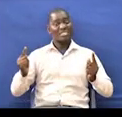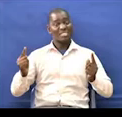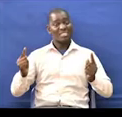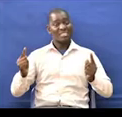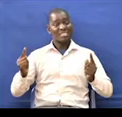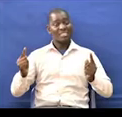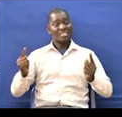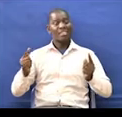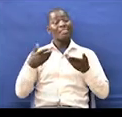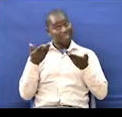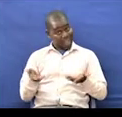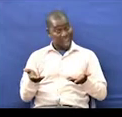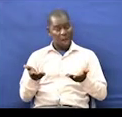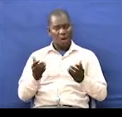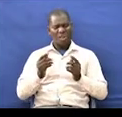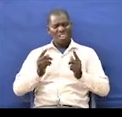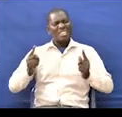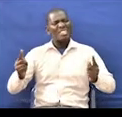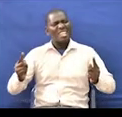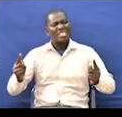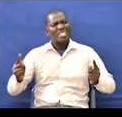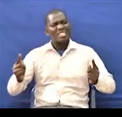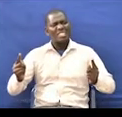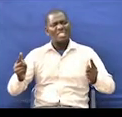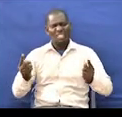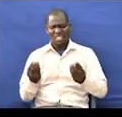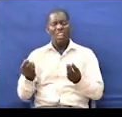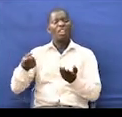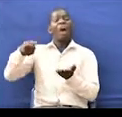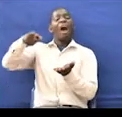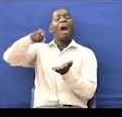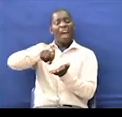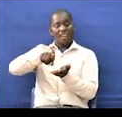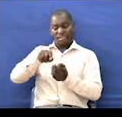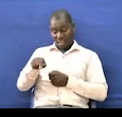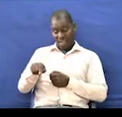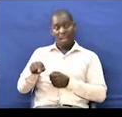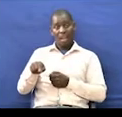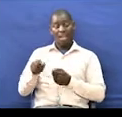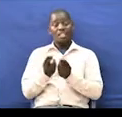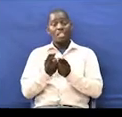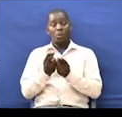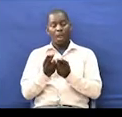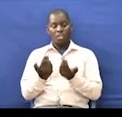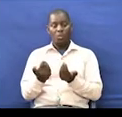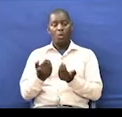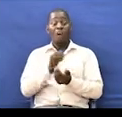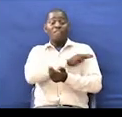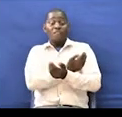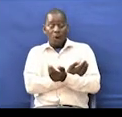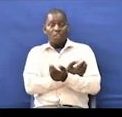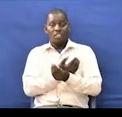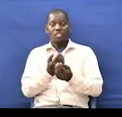now distance, if you want distance means you hide it here, then you get that distance is equals to mass over force. Equals to mass